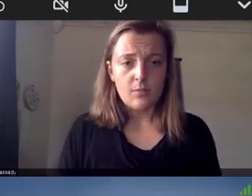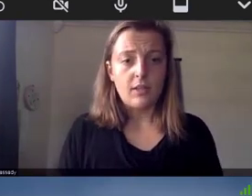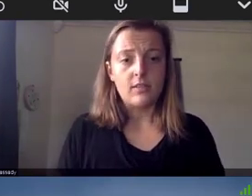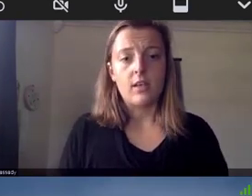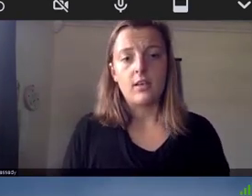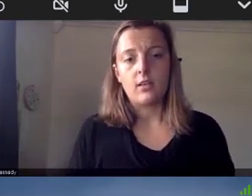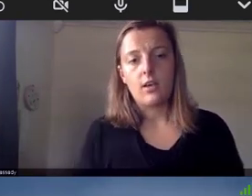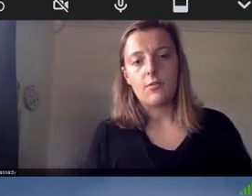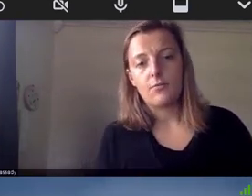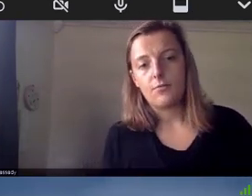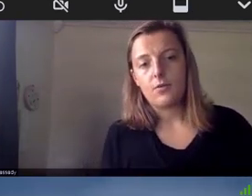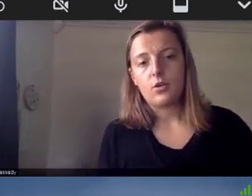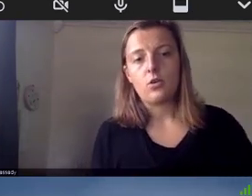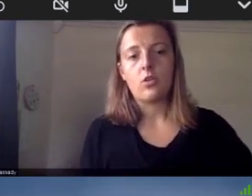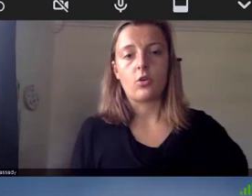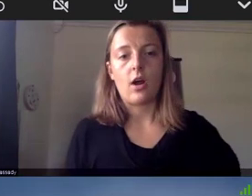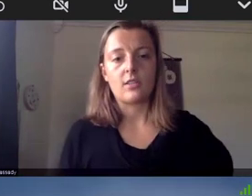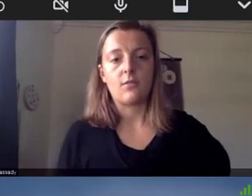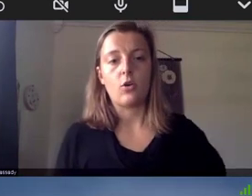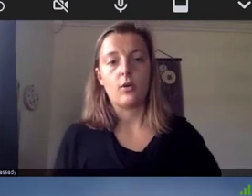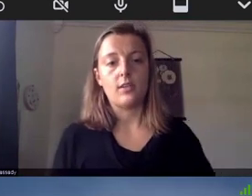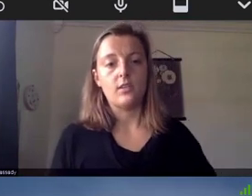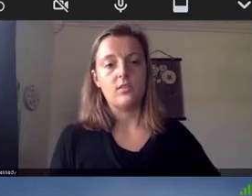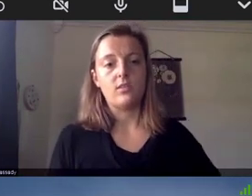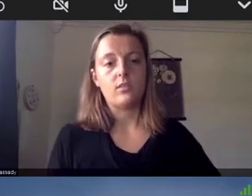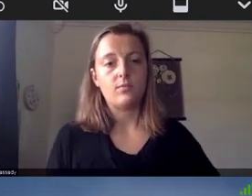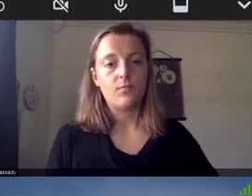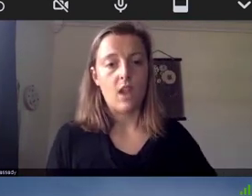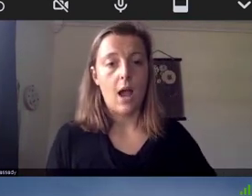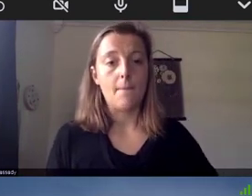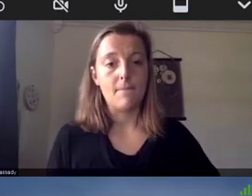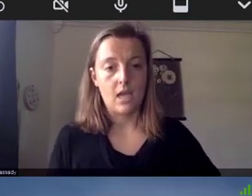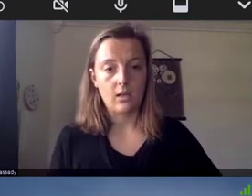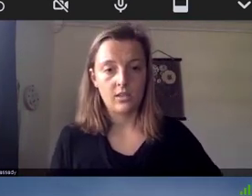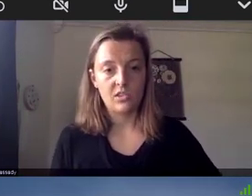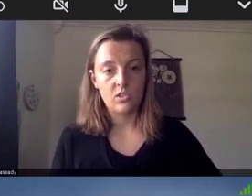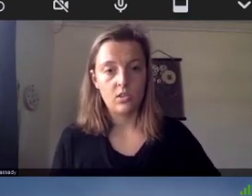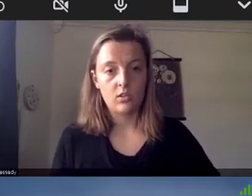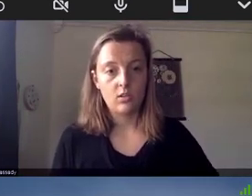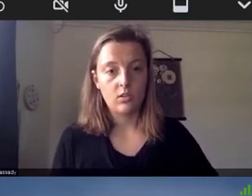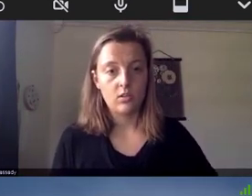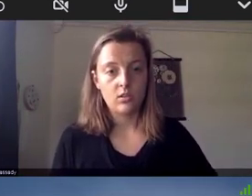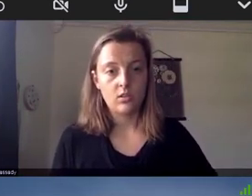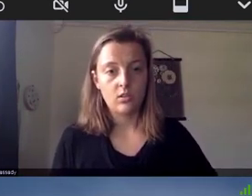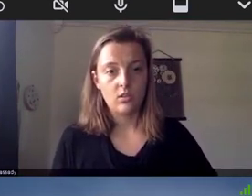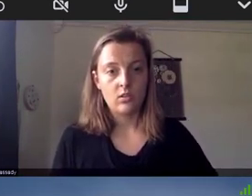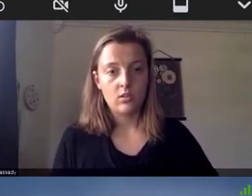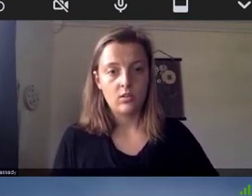So that just means like if the cross flow is not mixed.